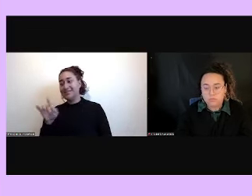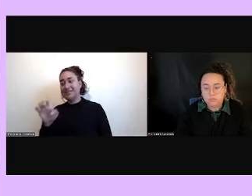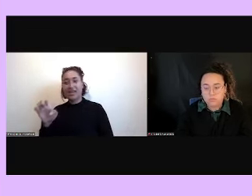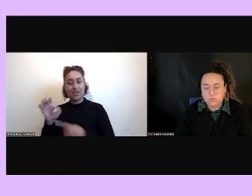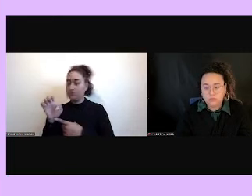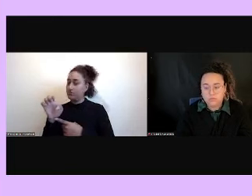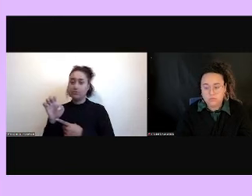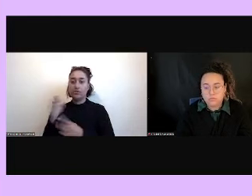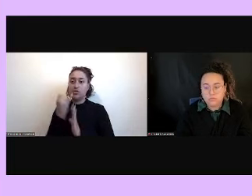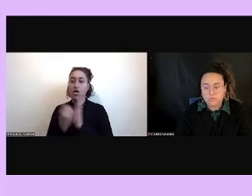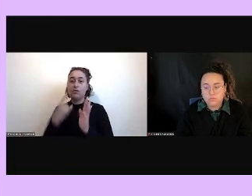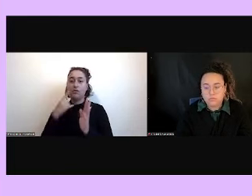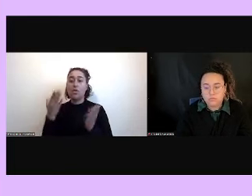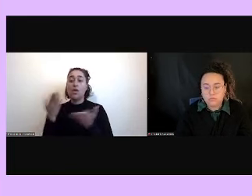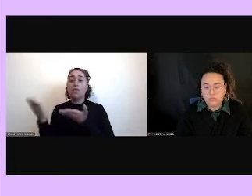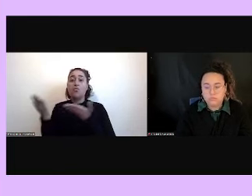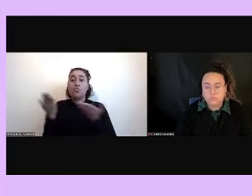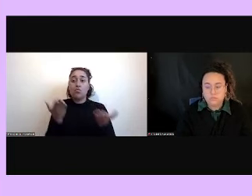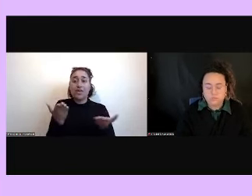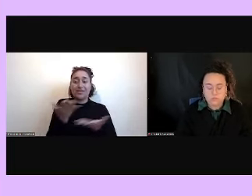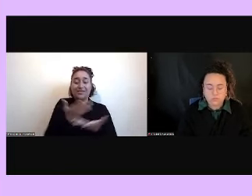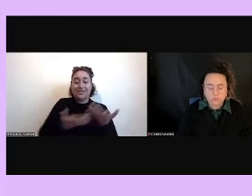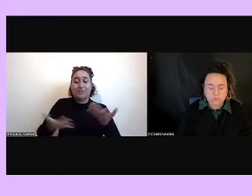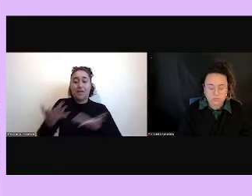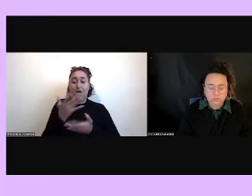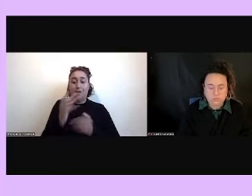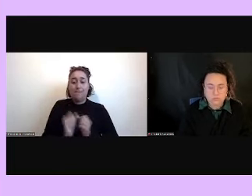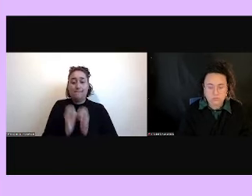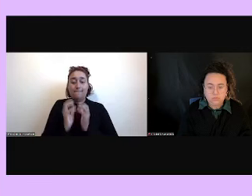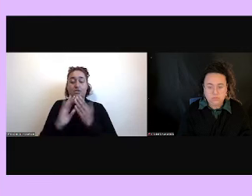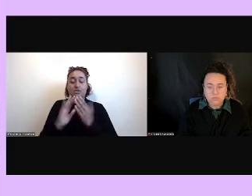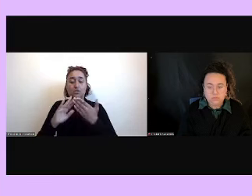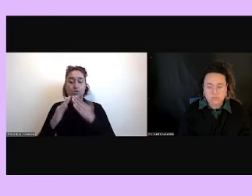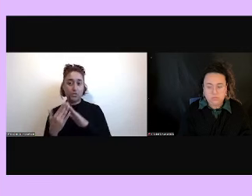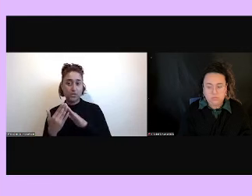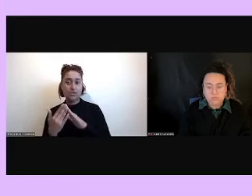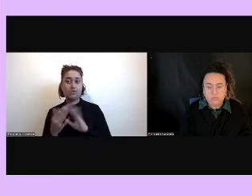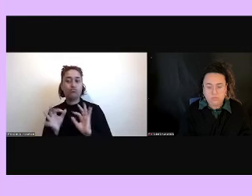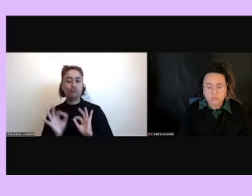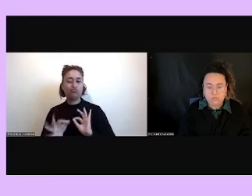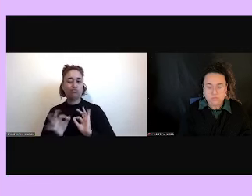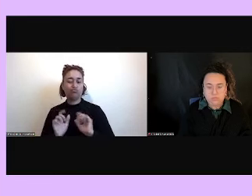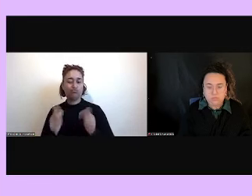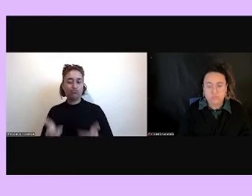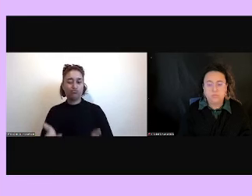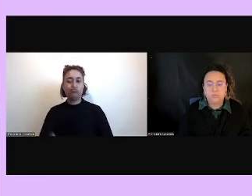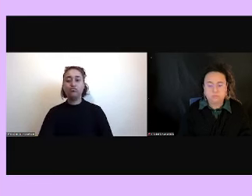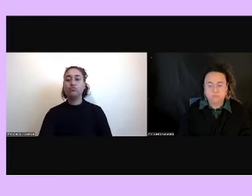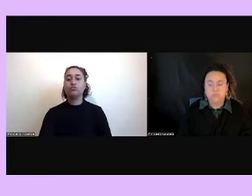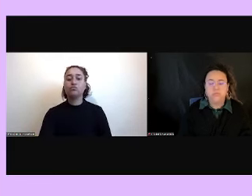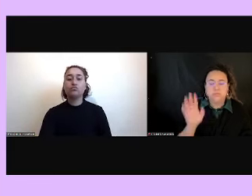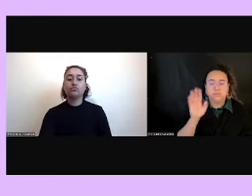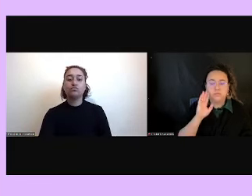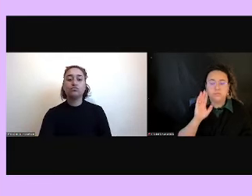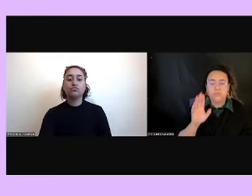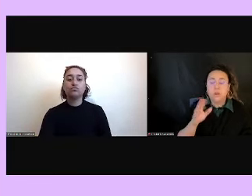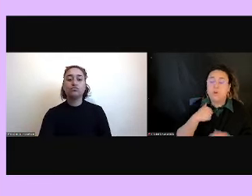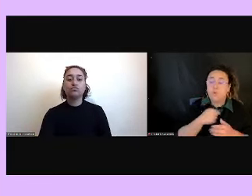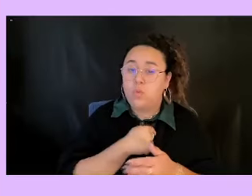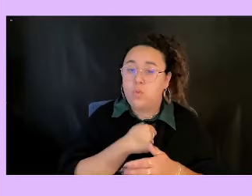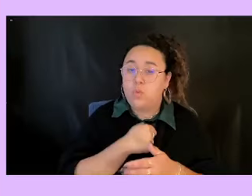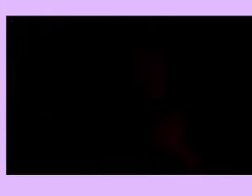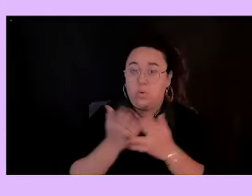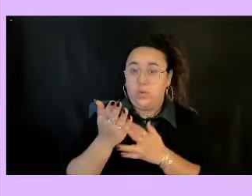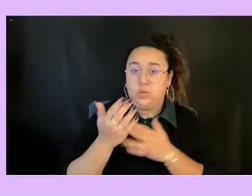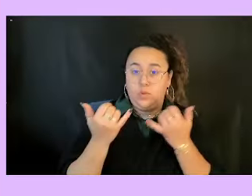it brings about, building community. You know, we're going through now an epidemic